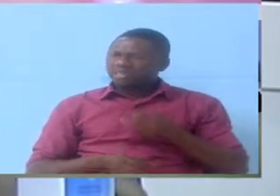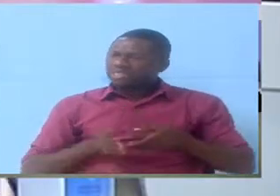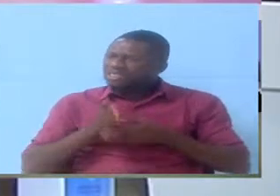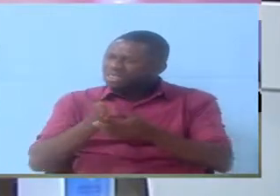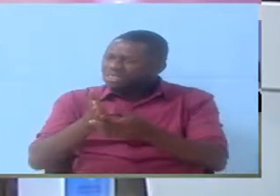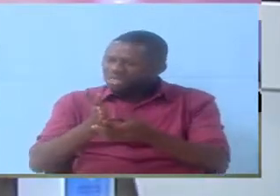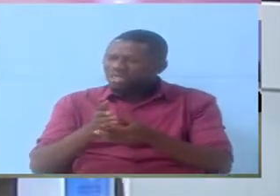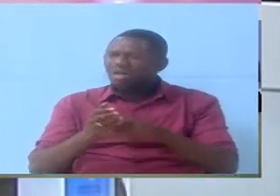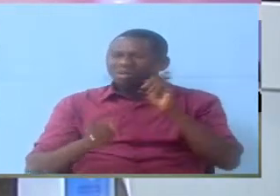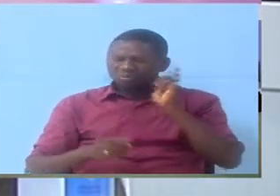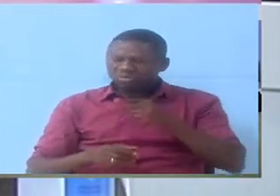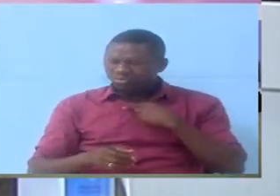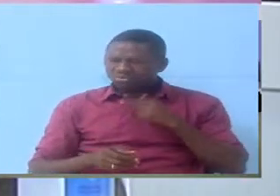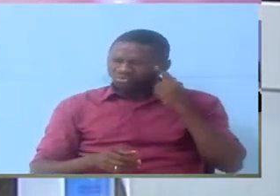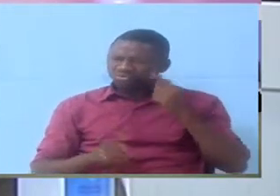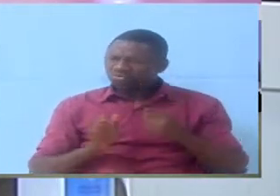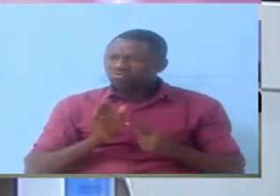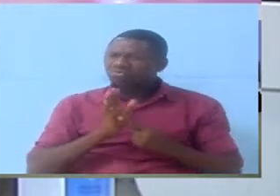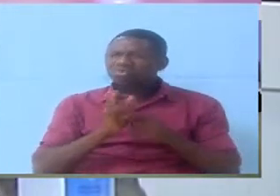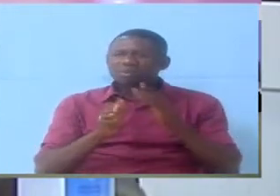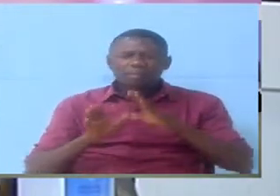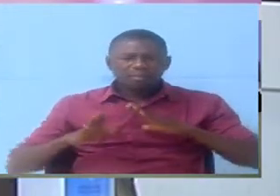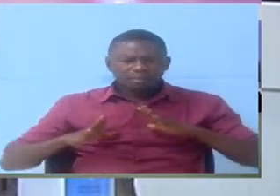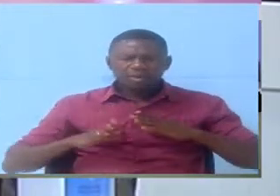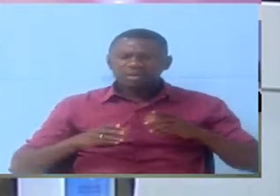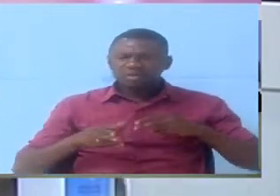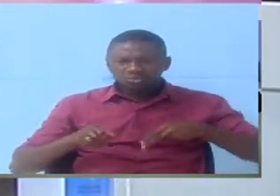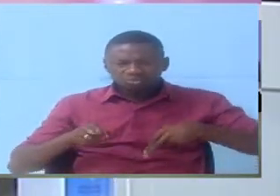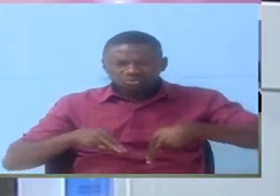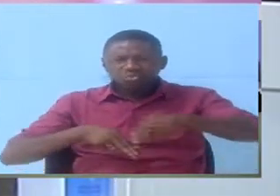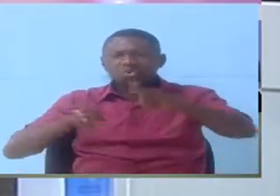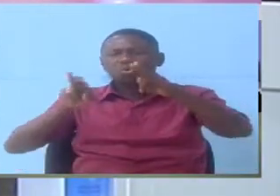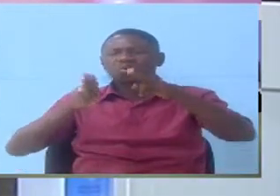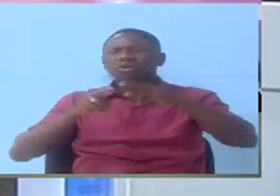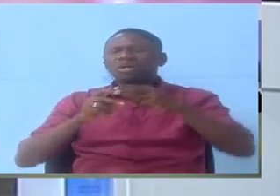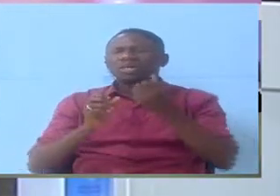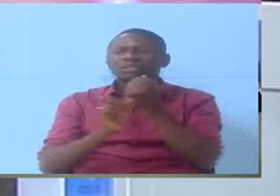Providing route lining. And security on the